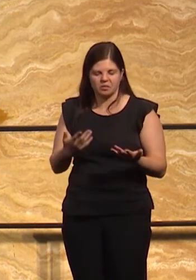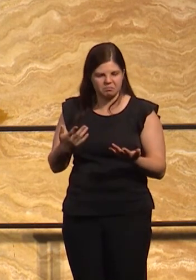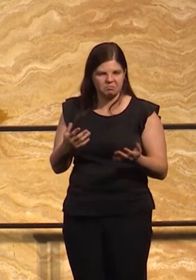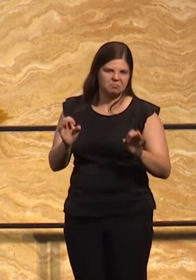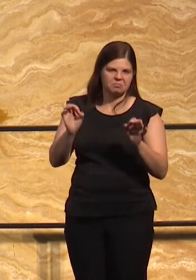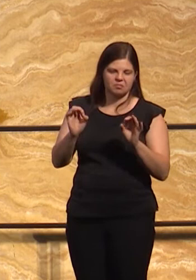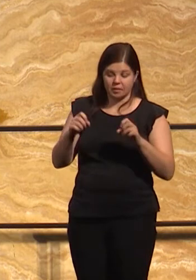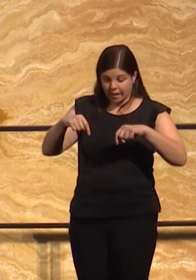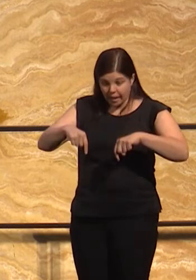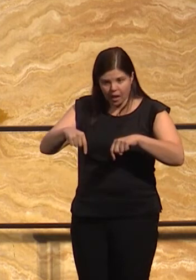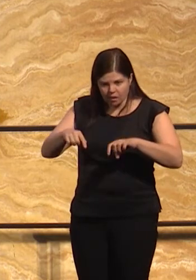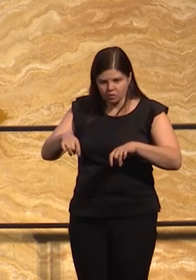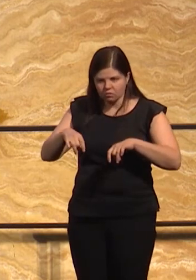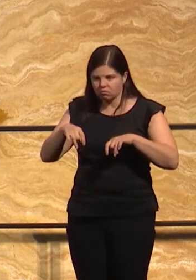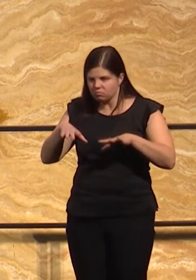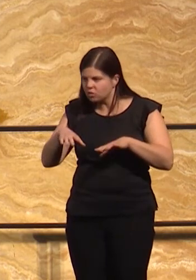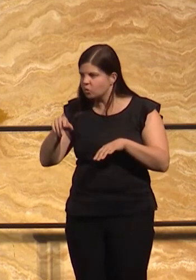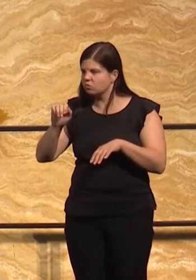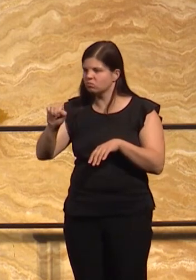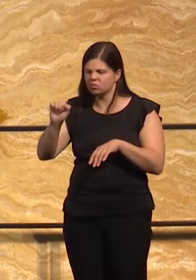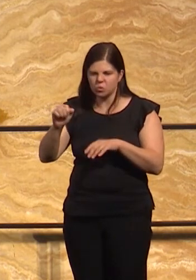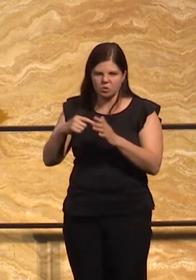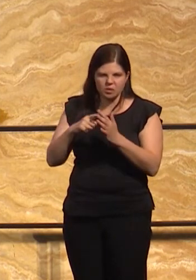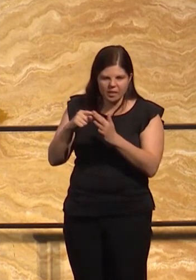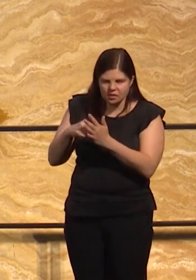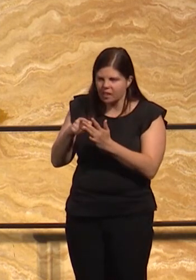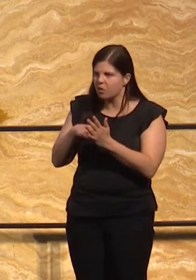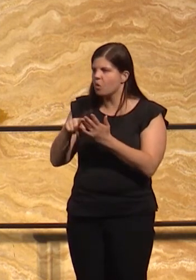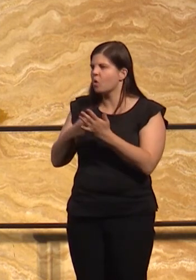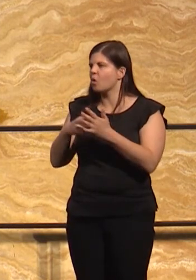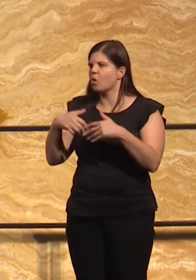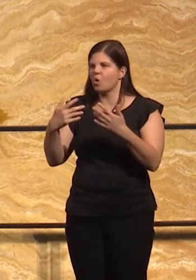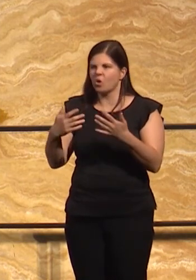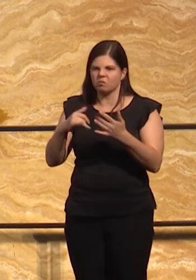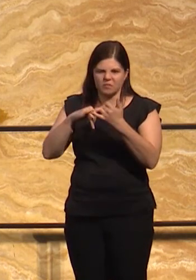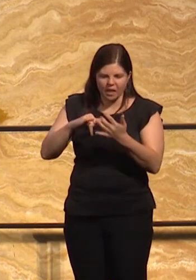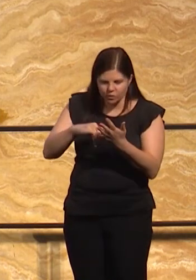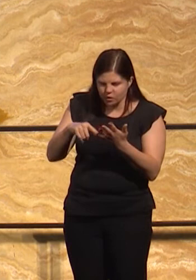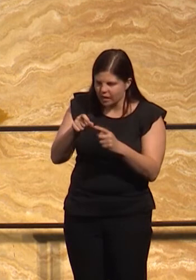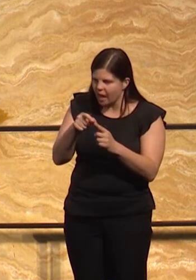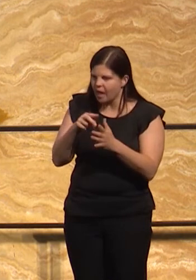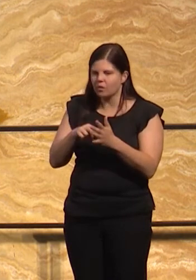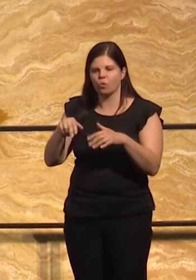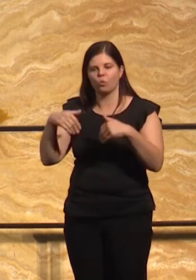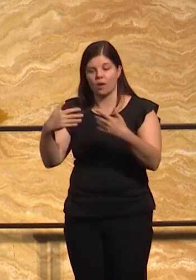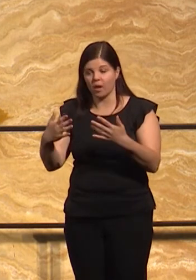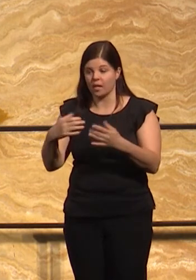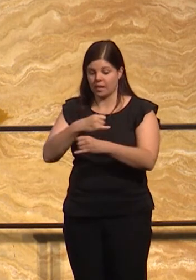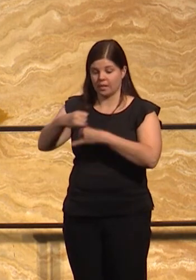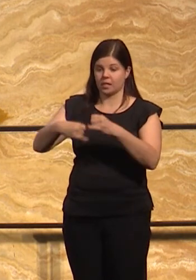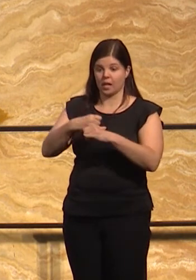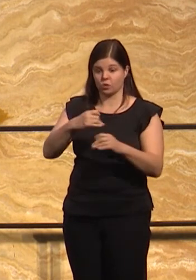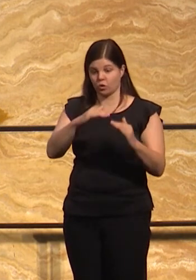in our own countries, whether Timor-Leste or in South Sudan or wherever. Be the international community what it may